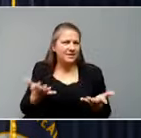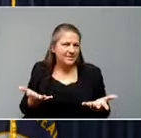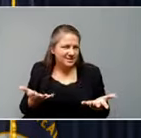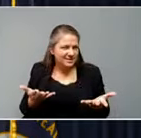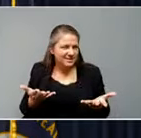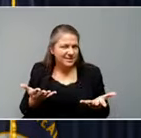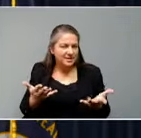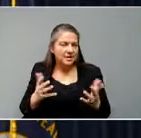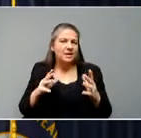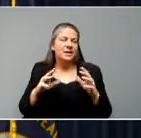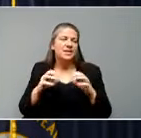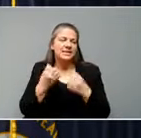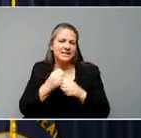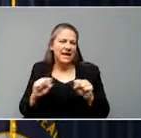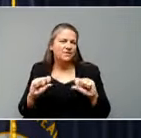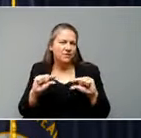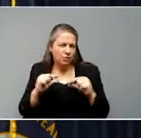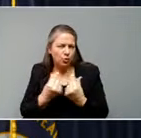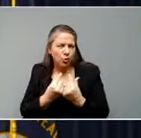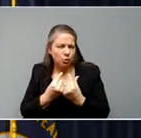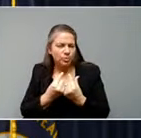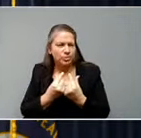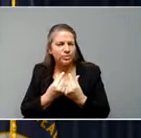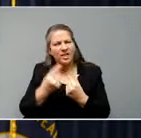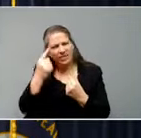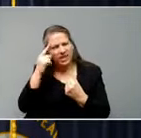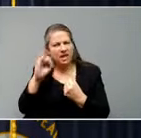safety of that group and try to factor that in